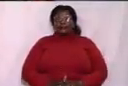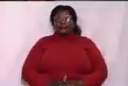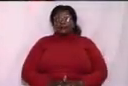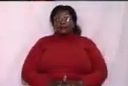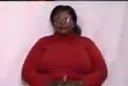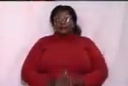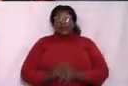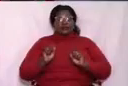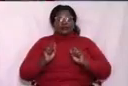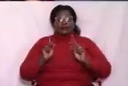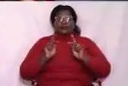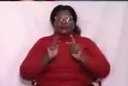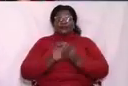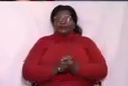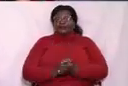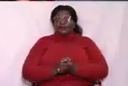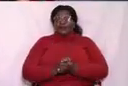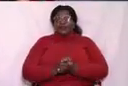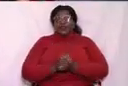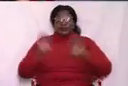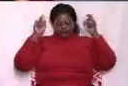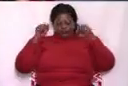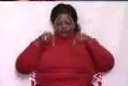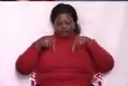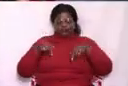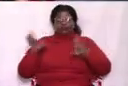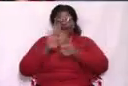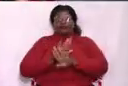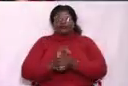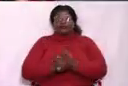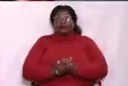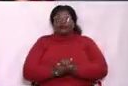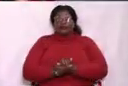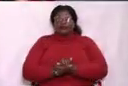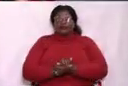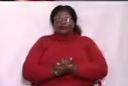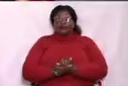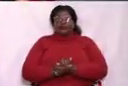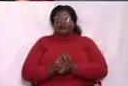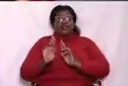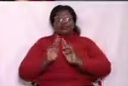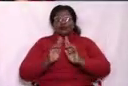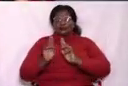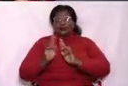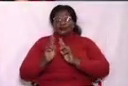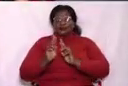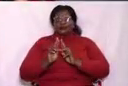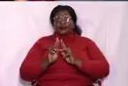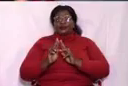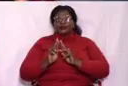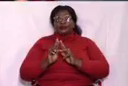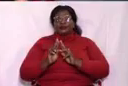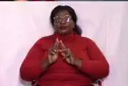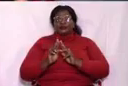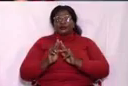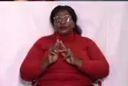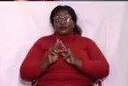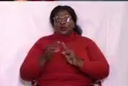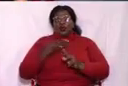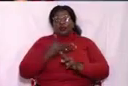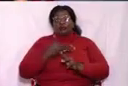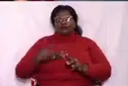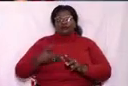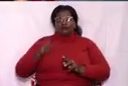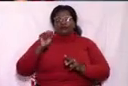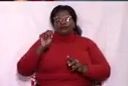All right, our topic for tonight is, we're just talking to Ndeshi Fikameni, who is a